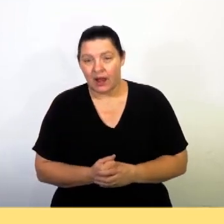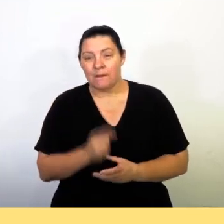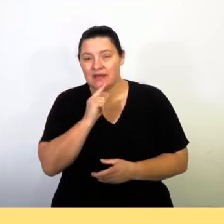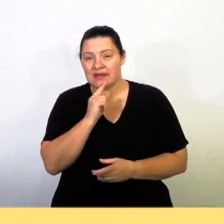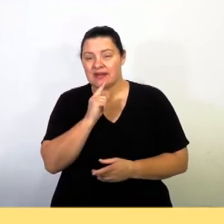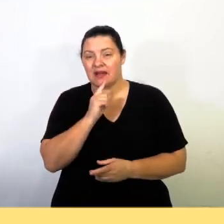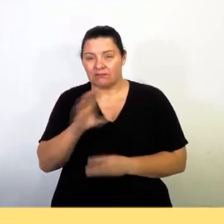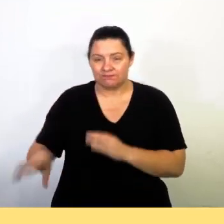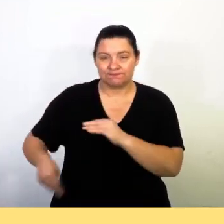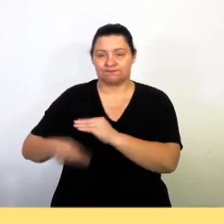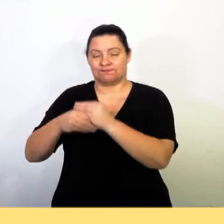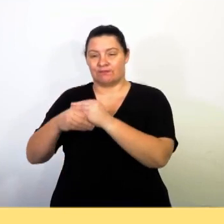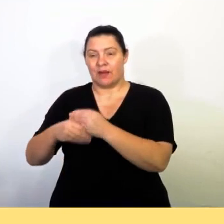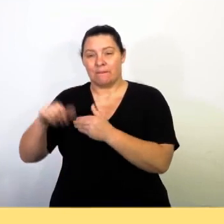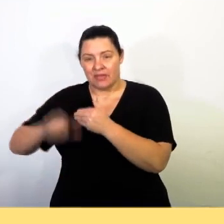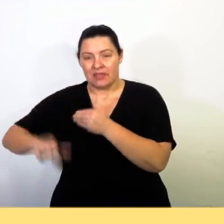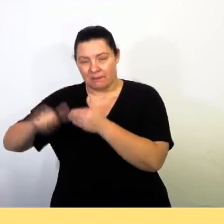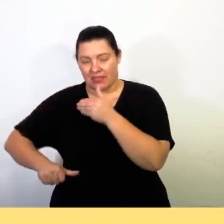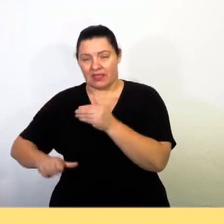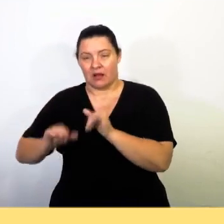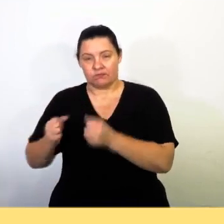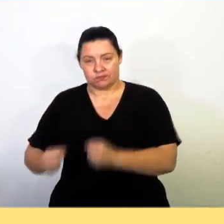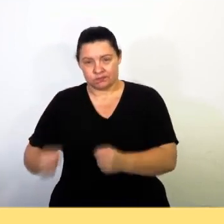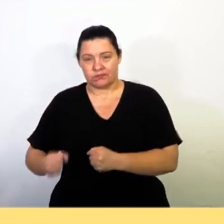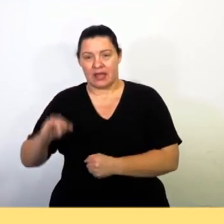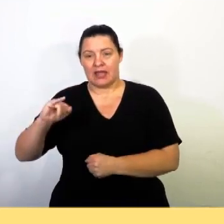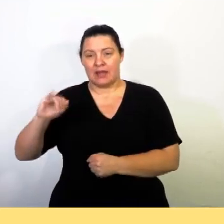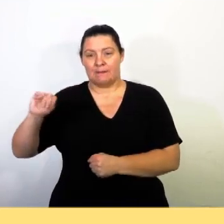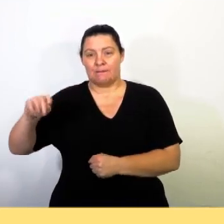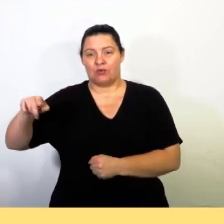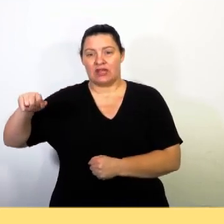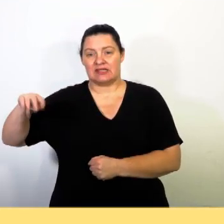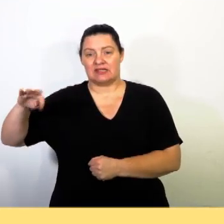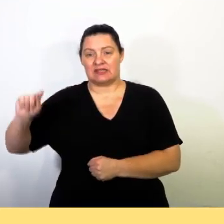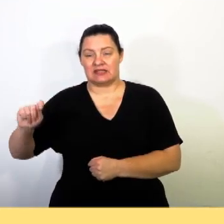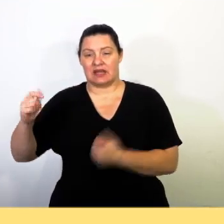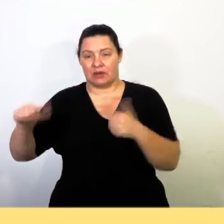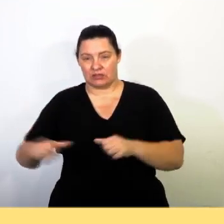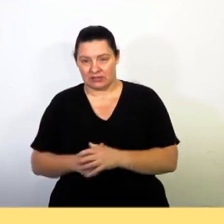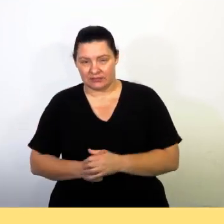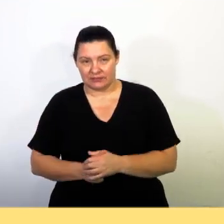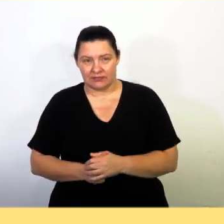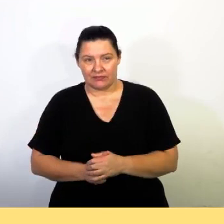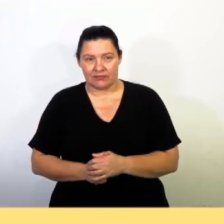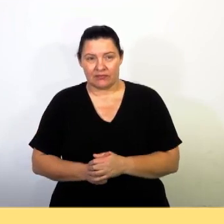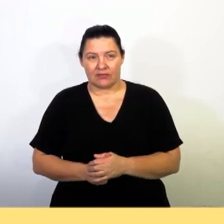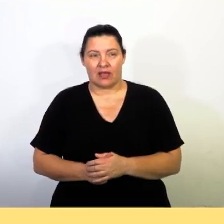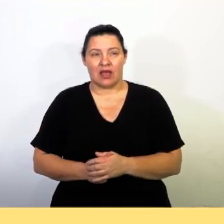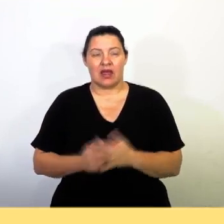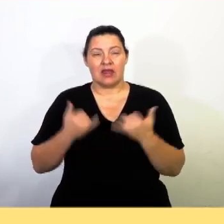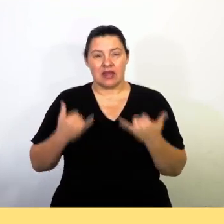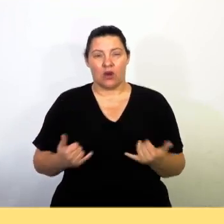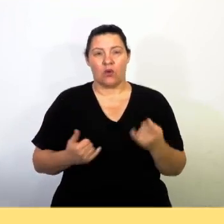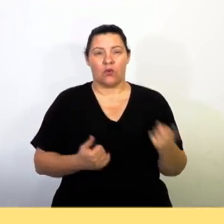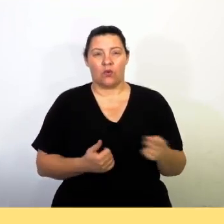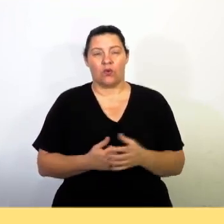1,500. The impressed amount has been restored. When I come to my wages, remember, it's an expense. It increases on the